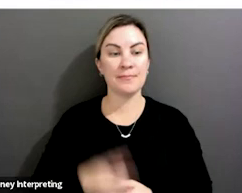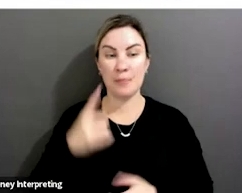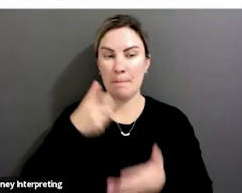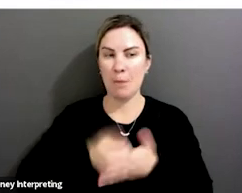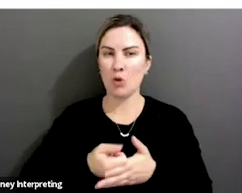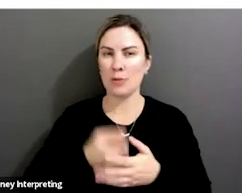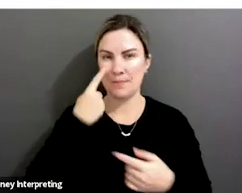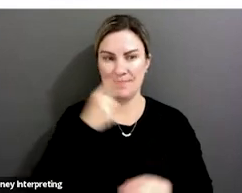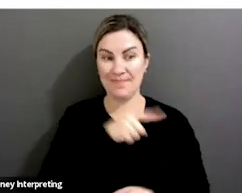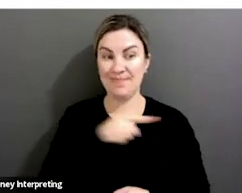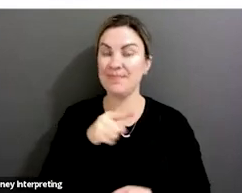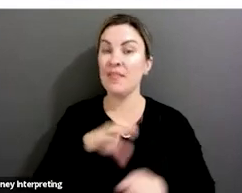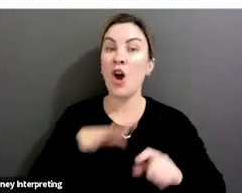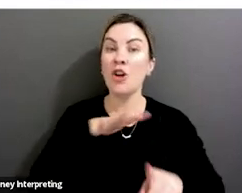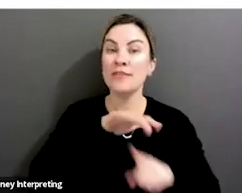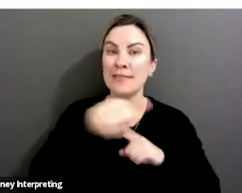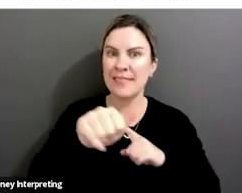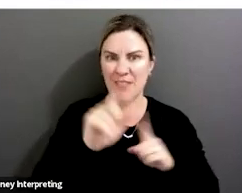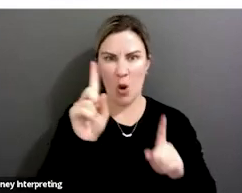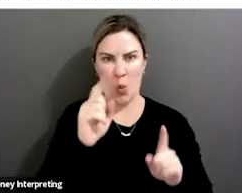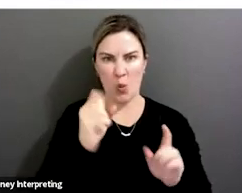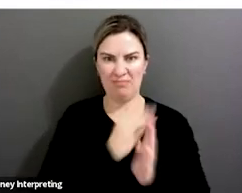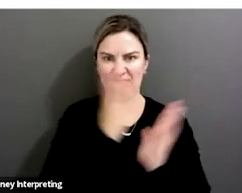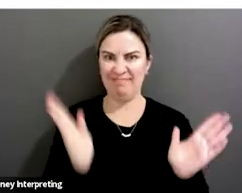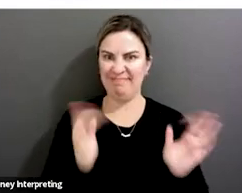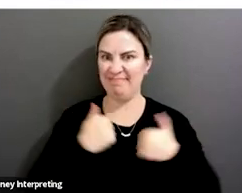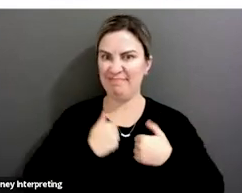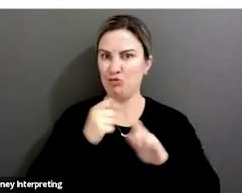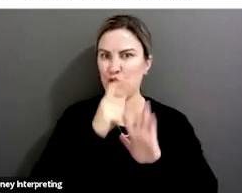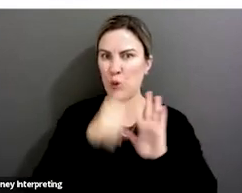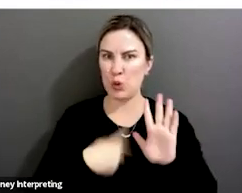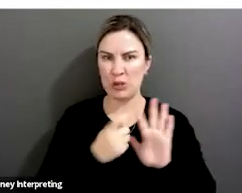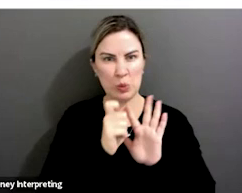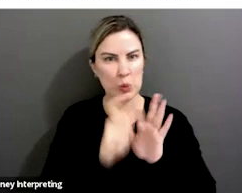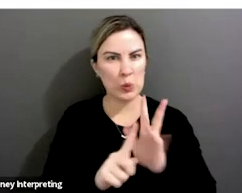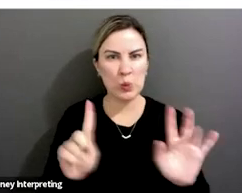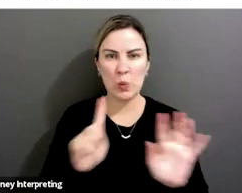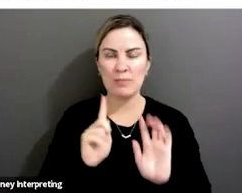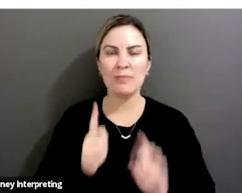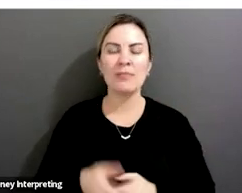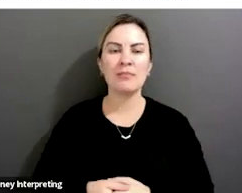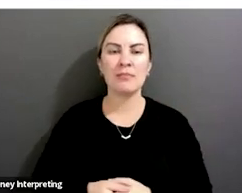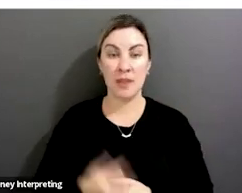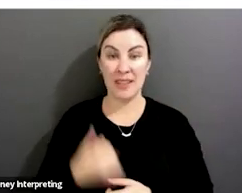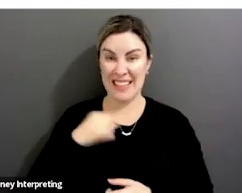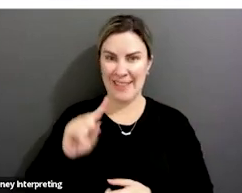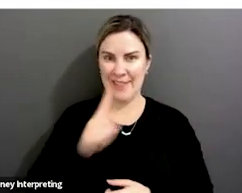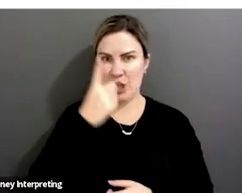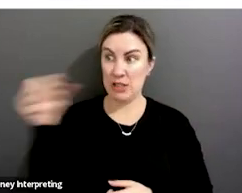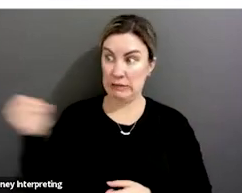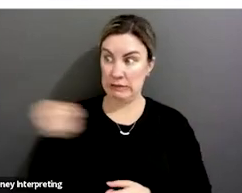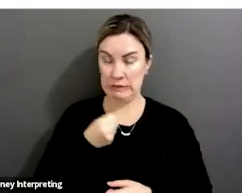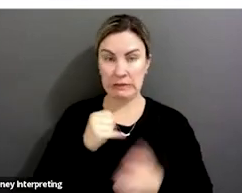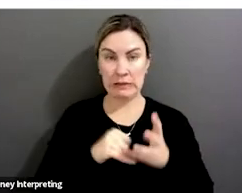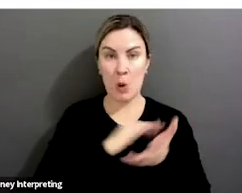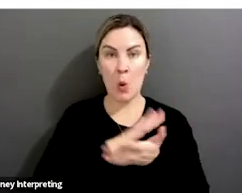The first was identifying the scope for our project. One of the things we did early on when we first started bringing stakeholders together in New